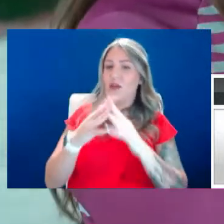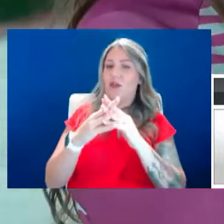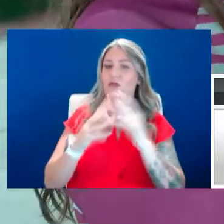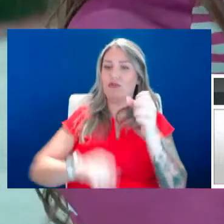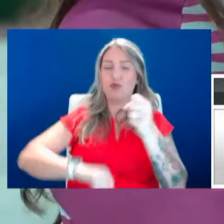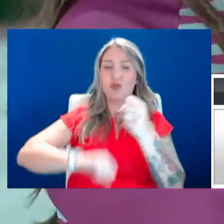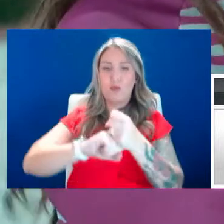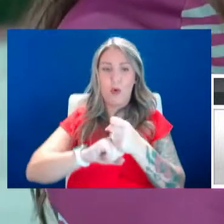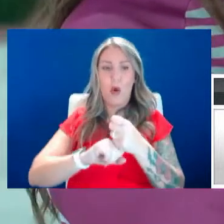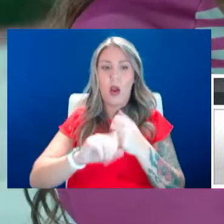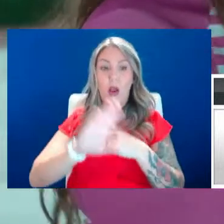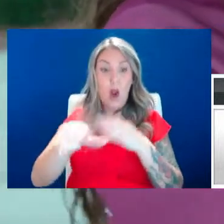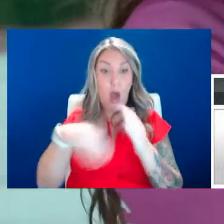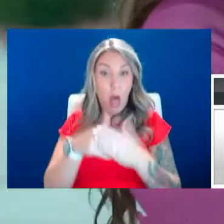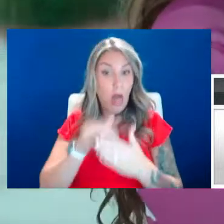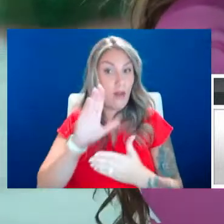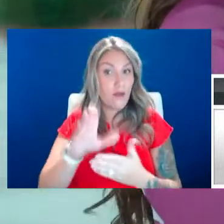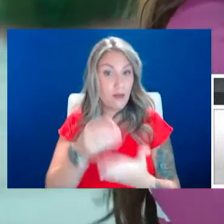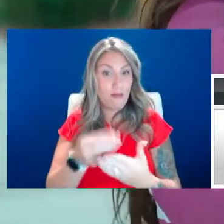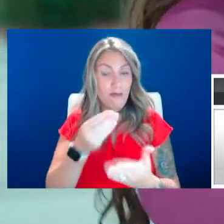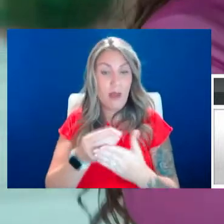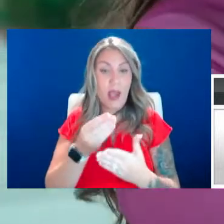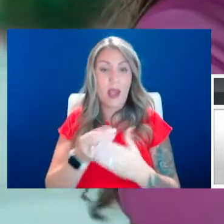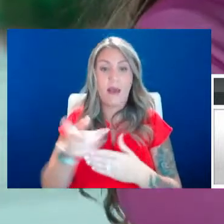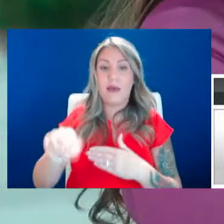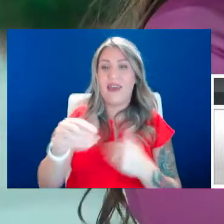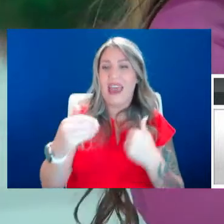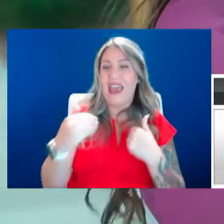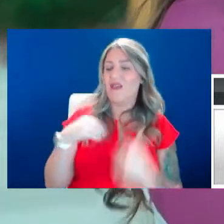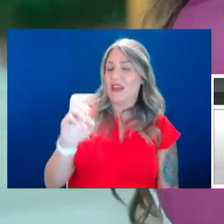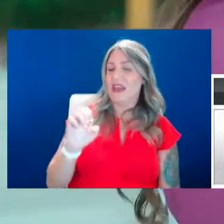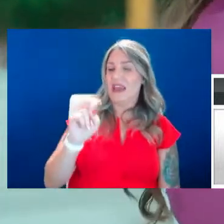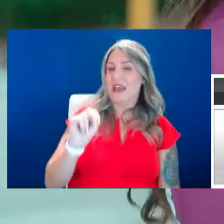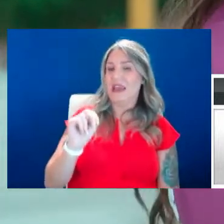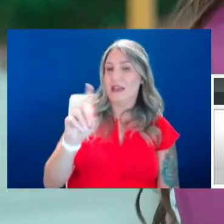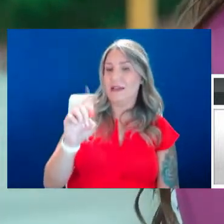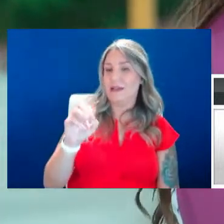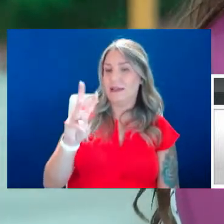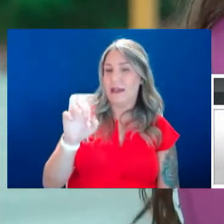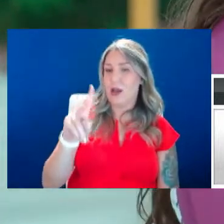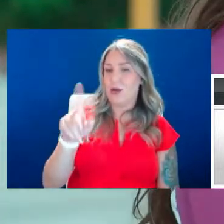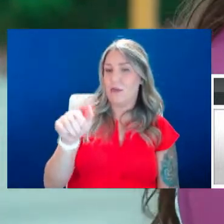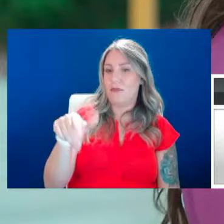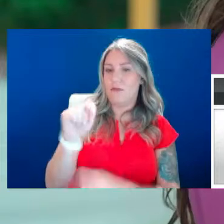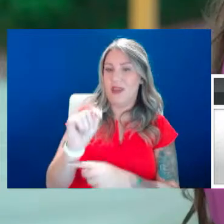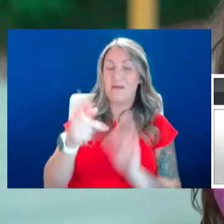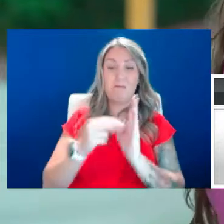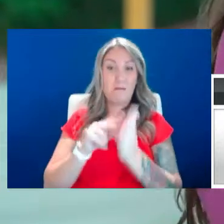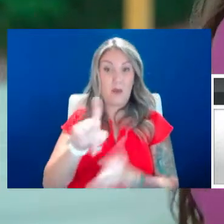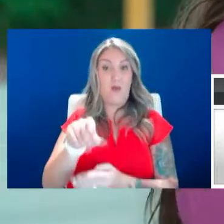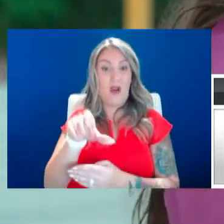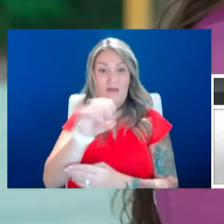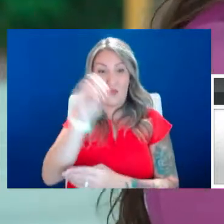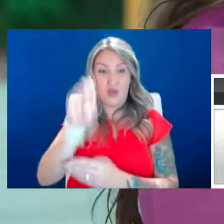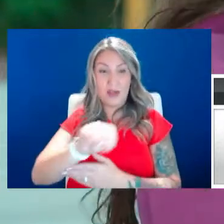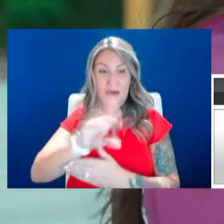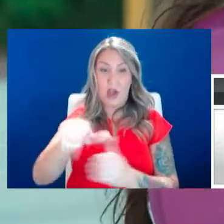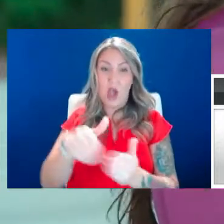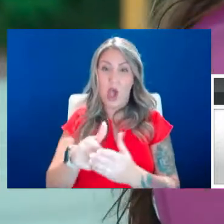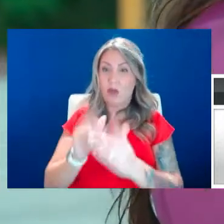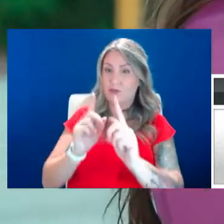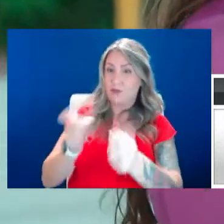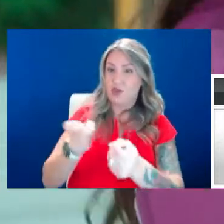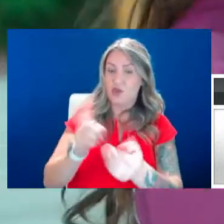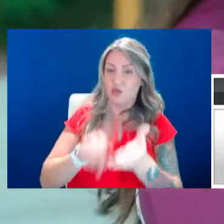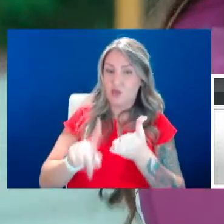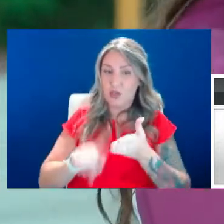of your money goes to that. They have an endowment, so really every dollar goes to research, and that's what makes it easy for people to give. I found